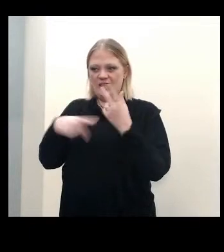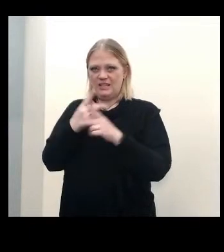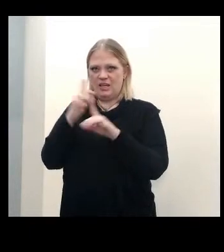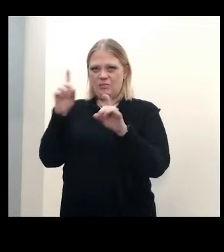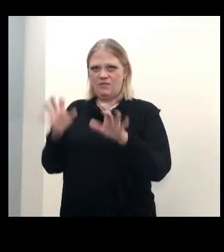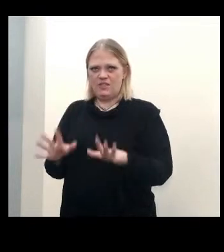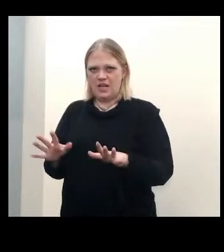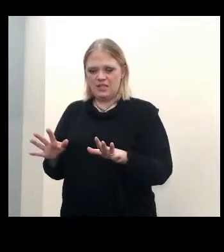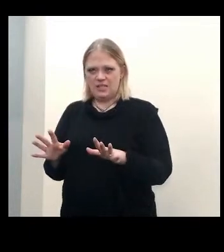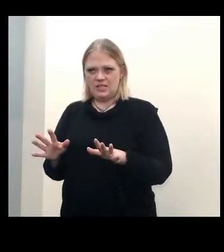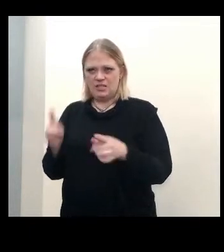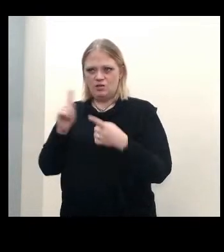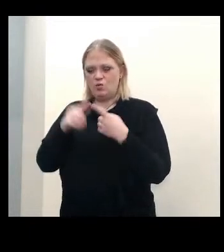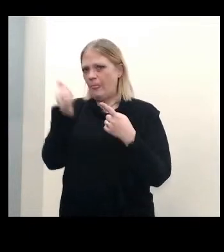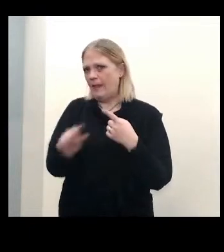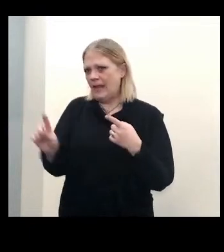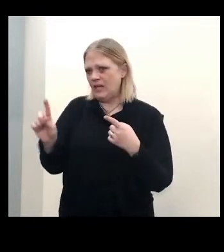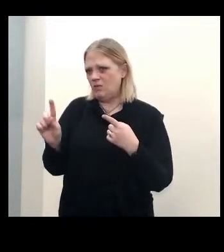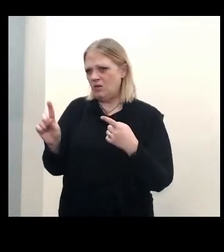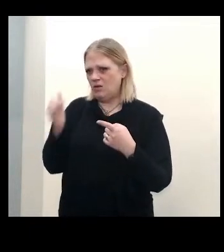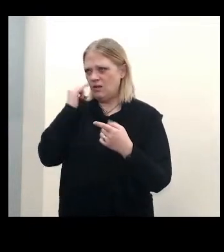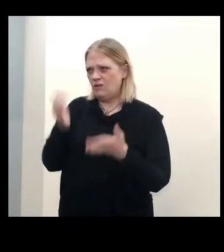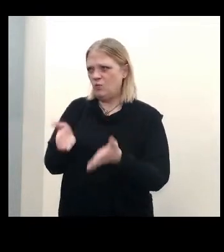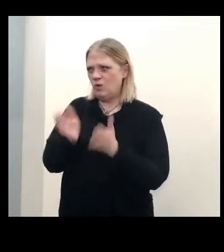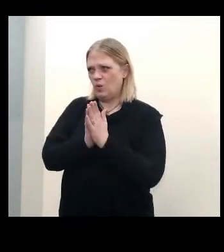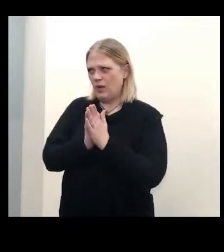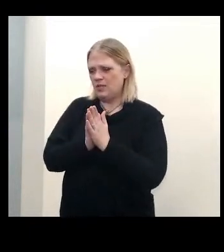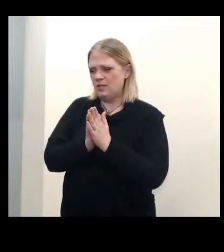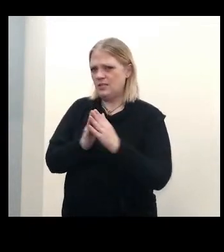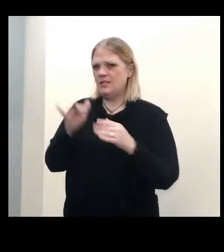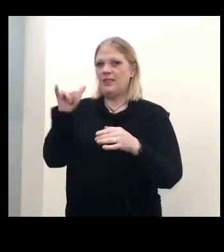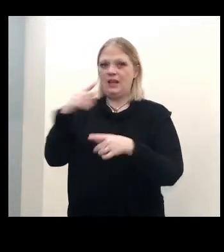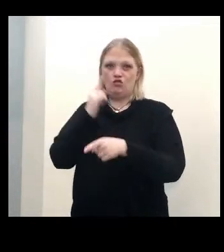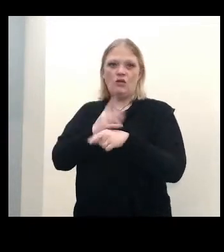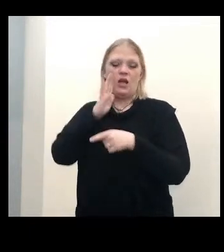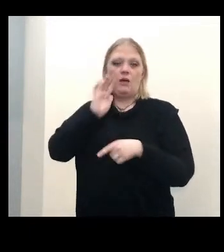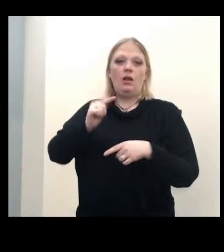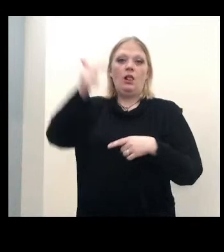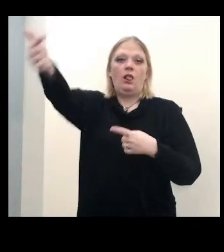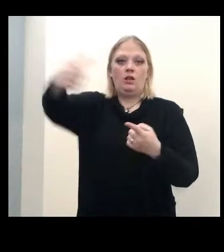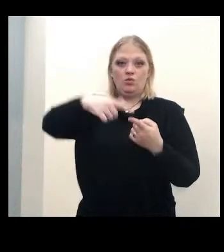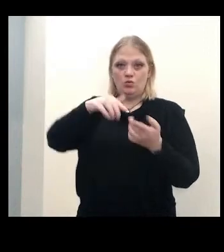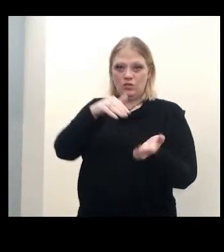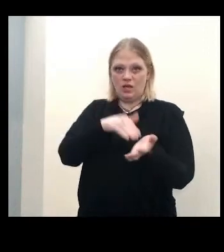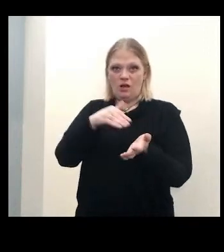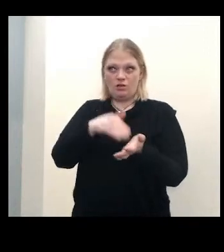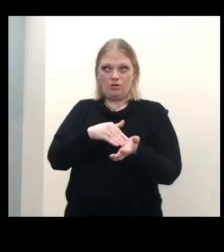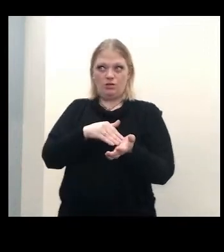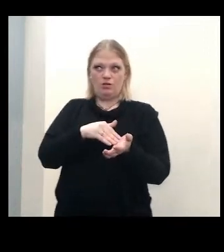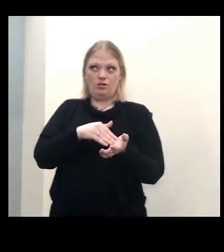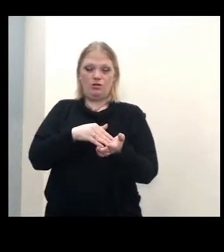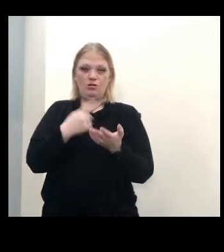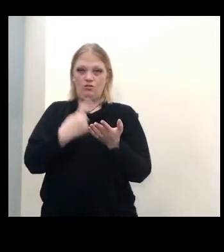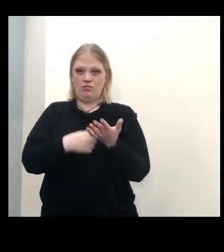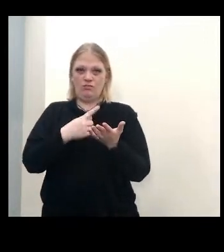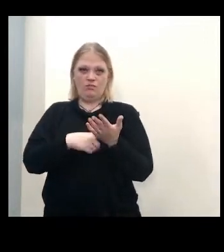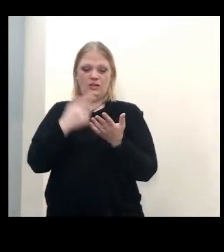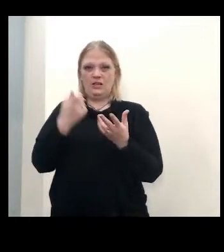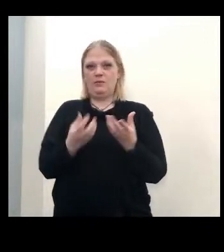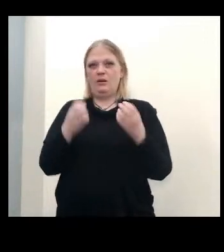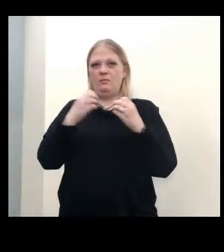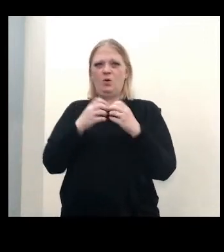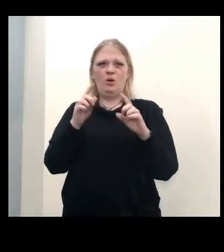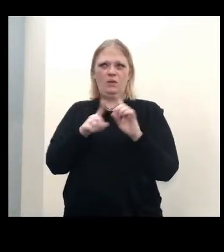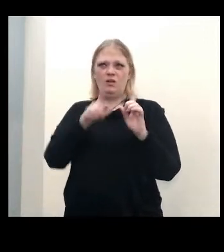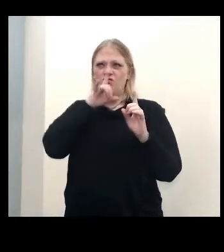to anyone who requests one. That is correct. I will turn it over to Dr. Burstein to talk a little bit more, but it